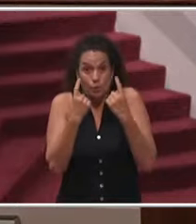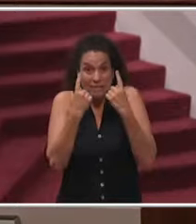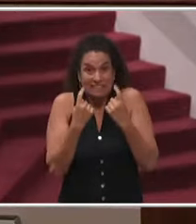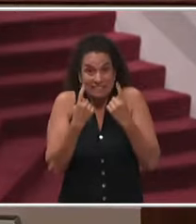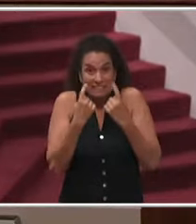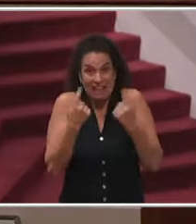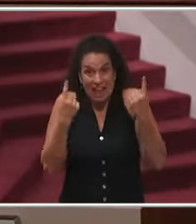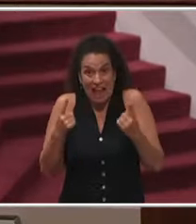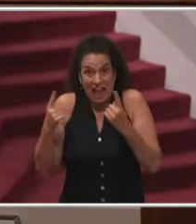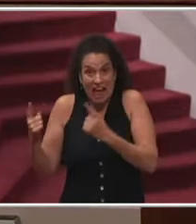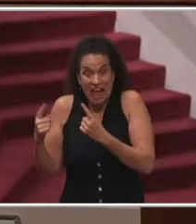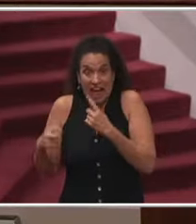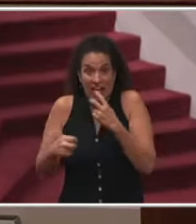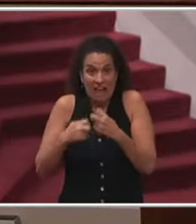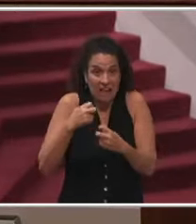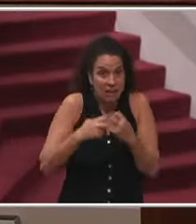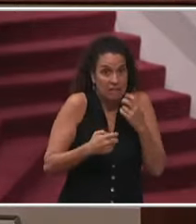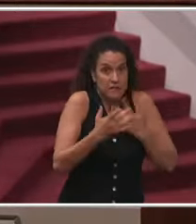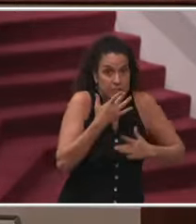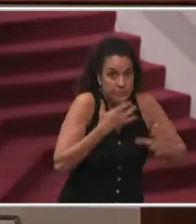trials come